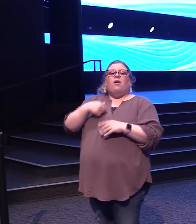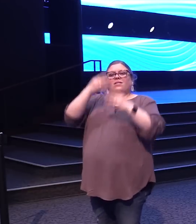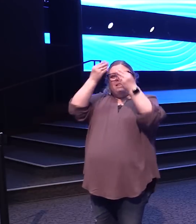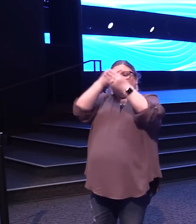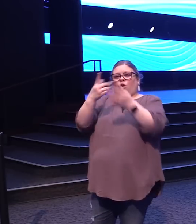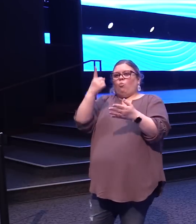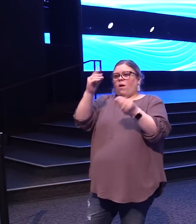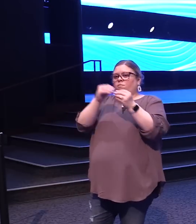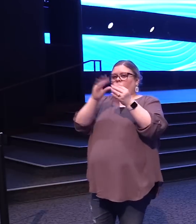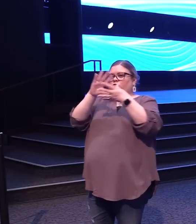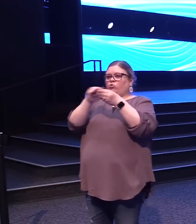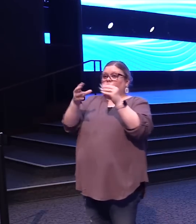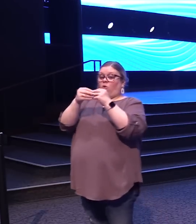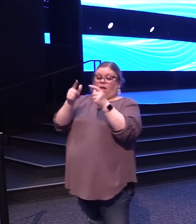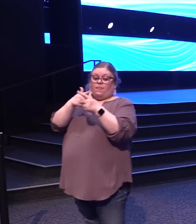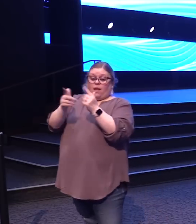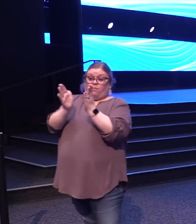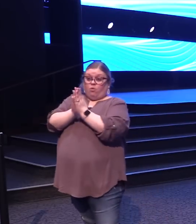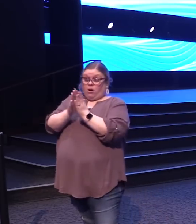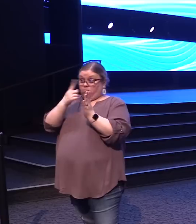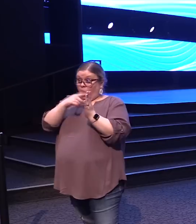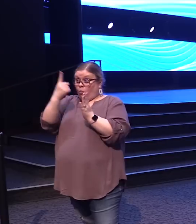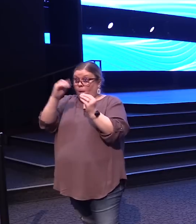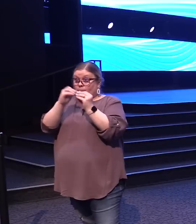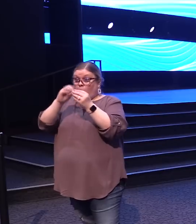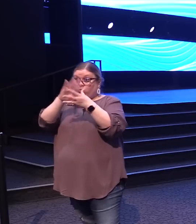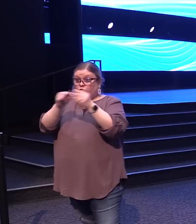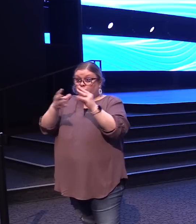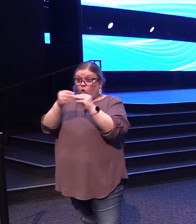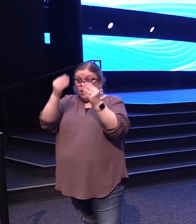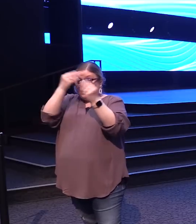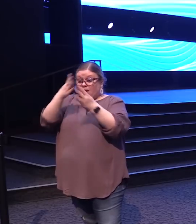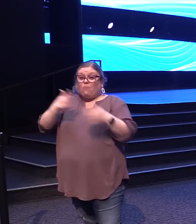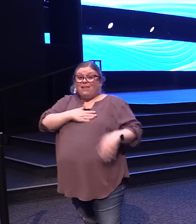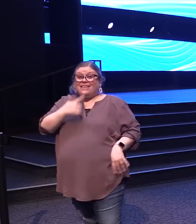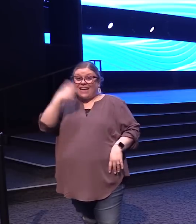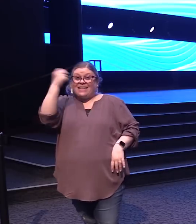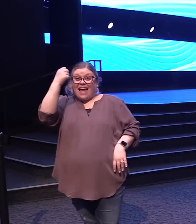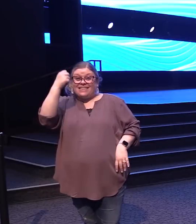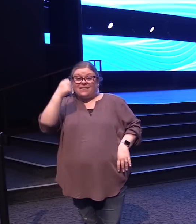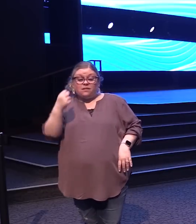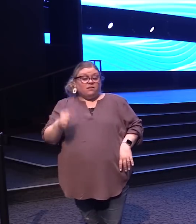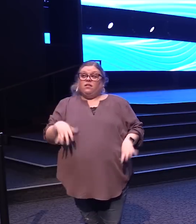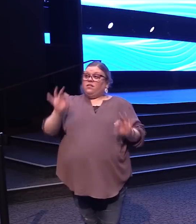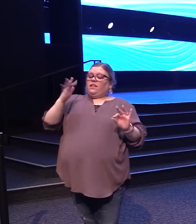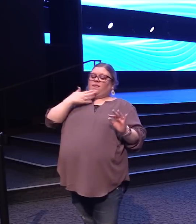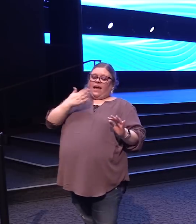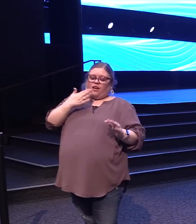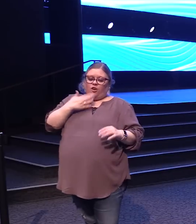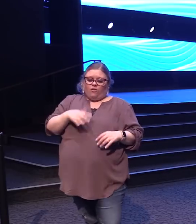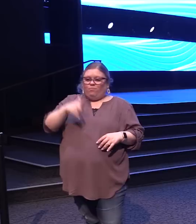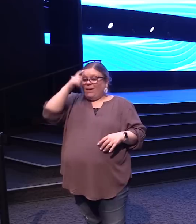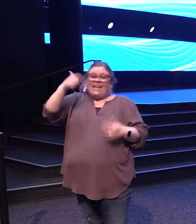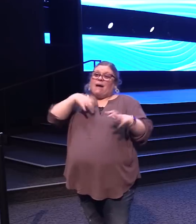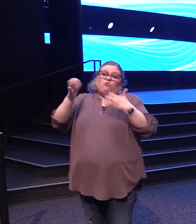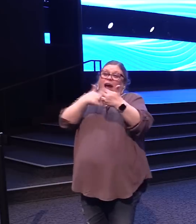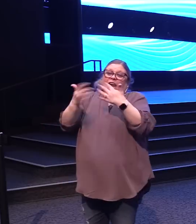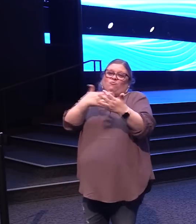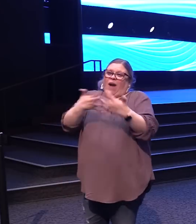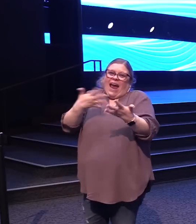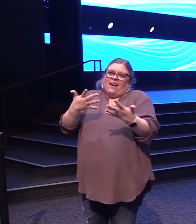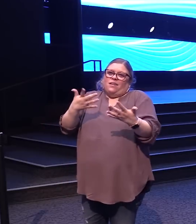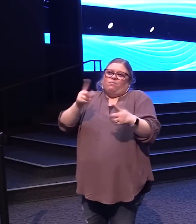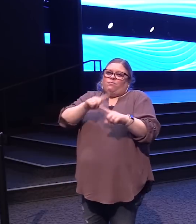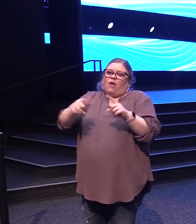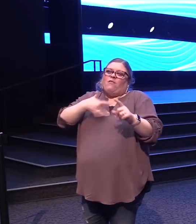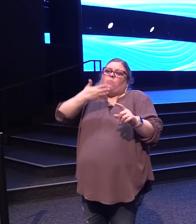one more testimony and then we're going to pray. Can I tell you one more testimony? Please say yes. Because I'm going to do it anyway, so